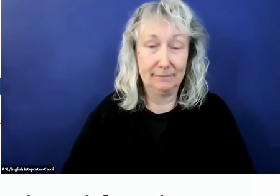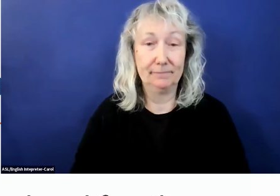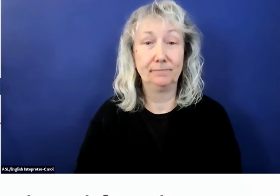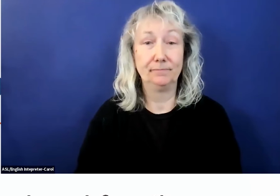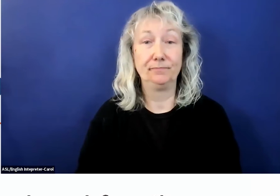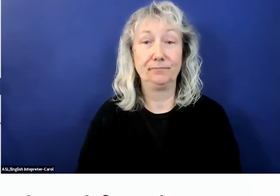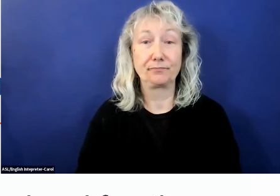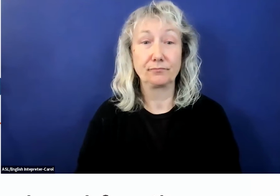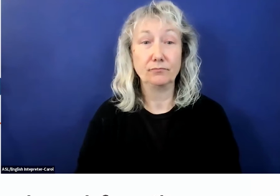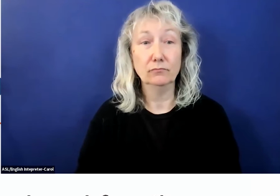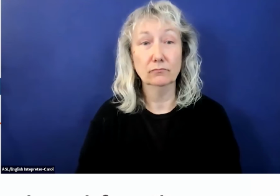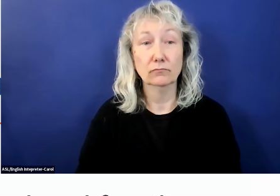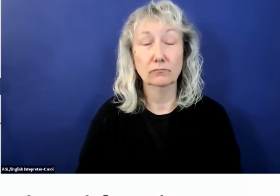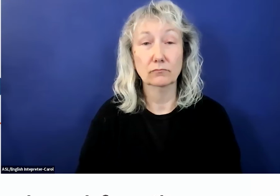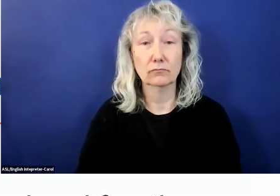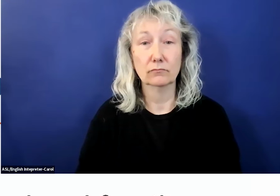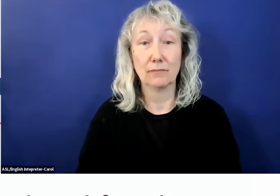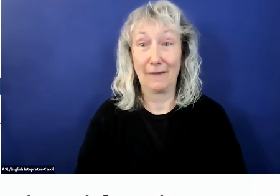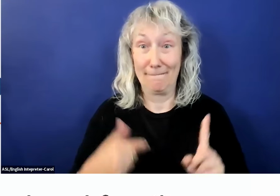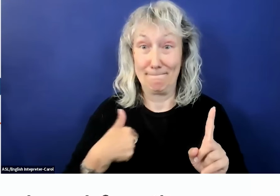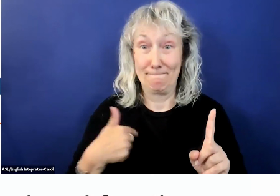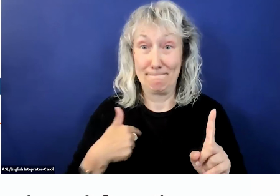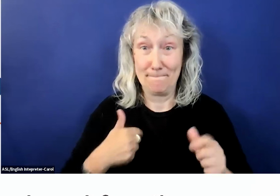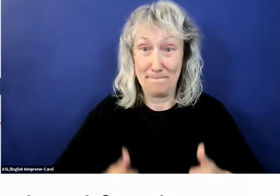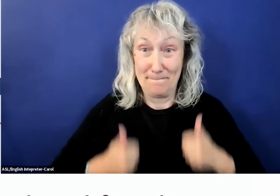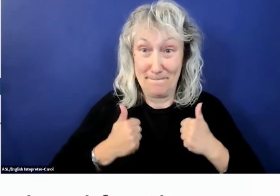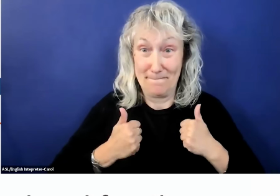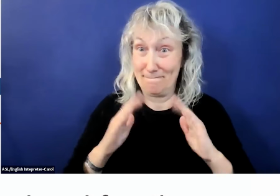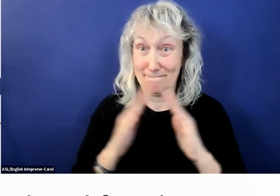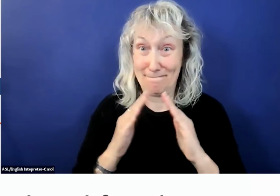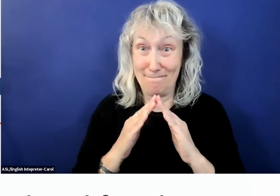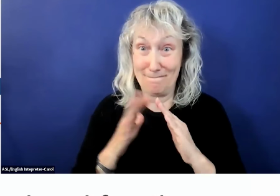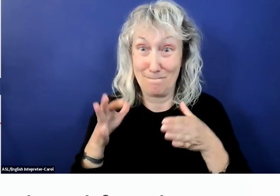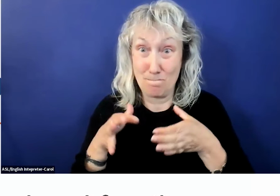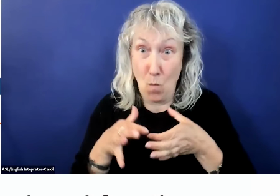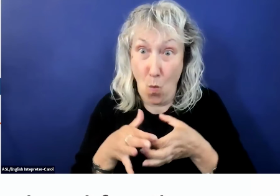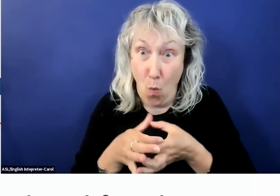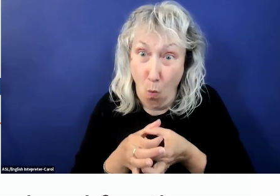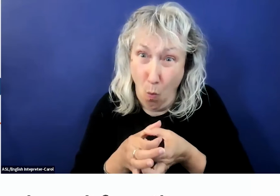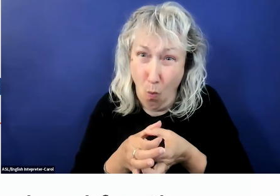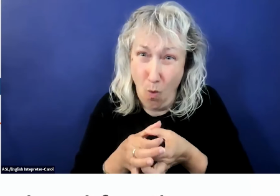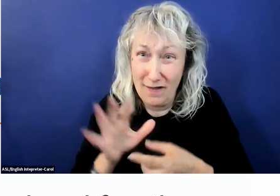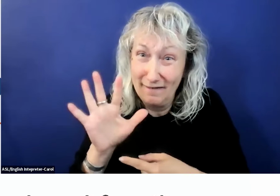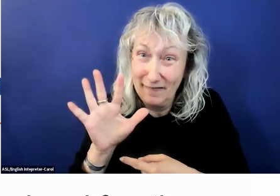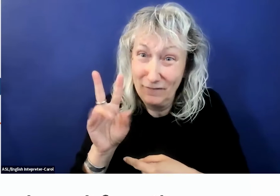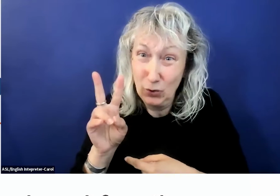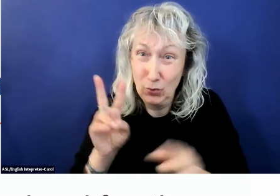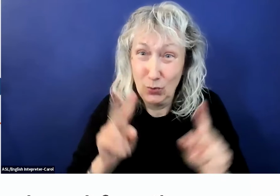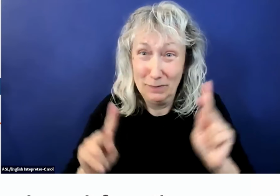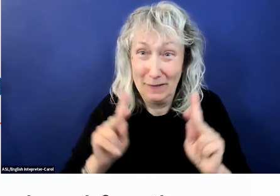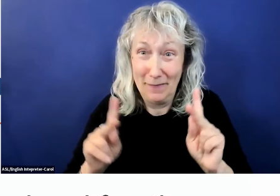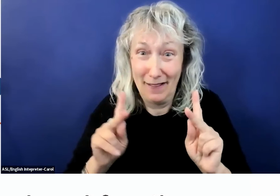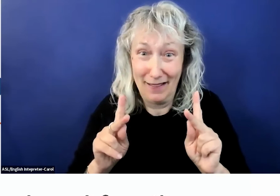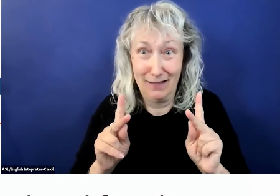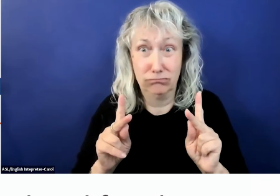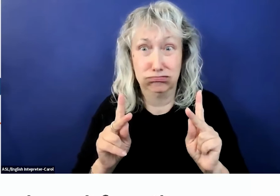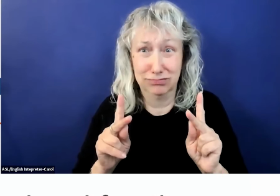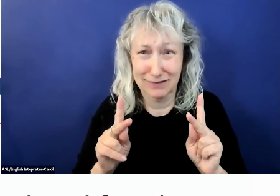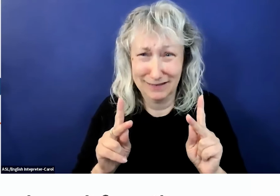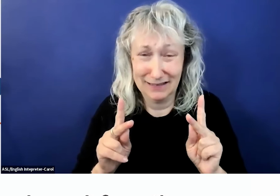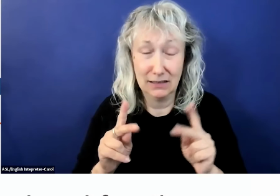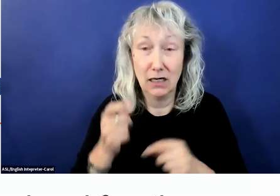So I live in a town of 52 people, and it's got the least population density in the state. It takes a little